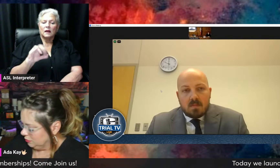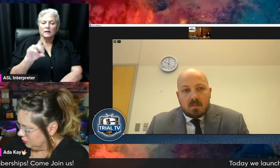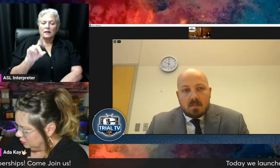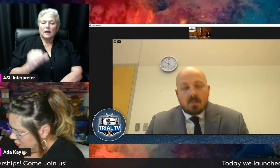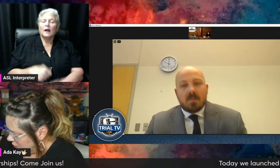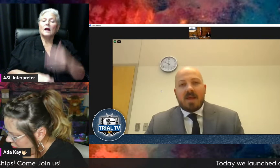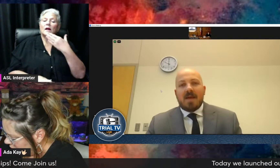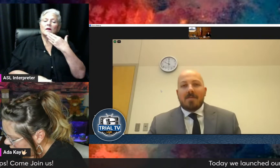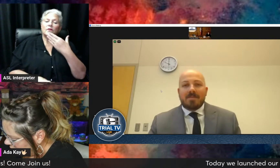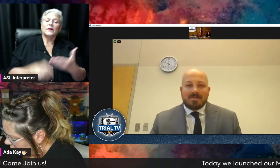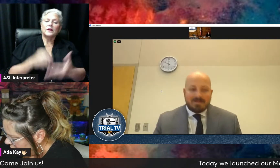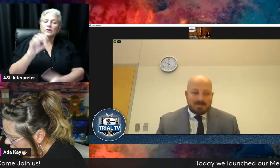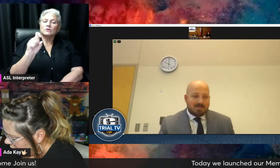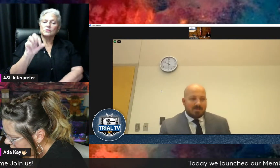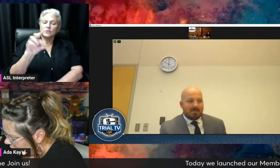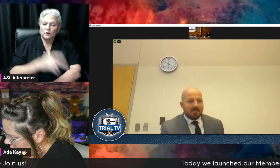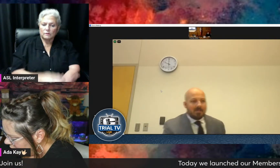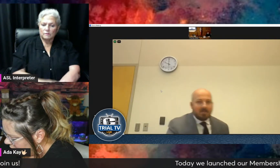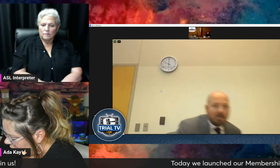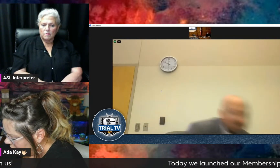sir. Thank you.